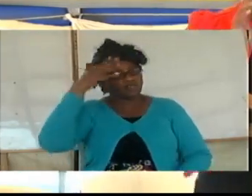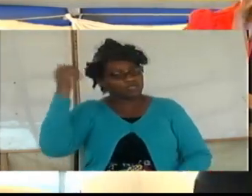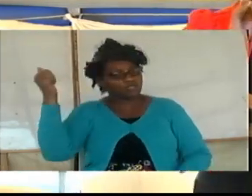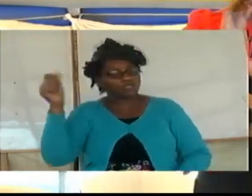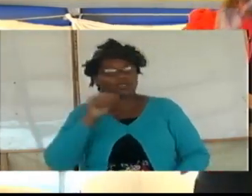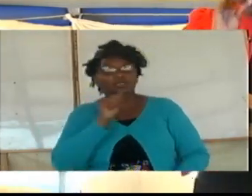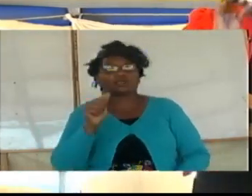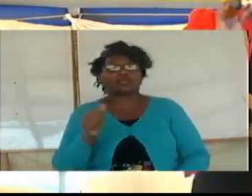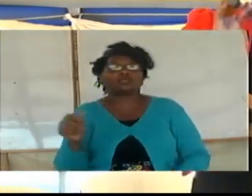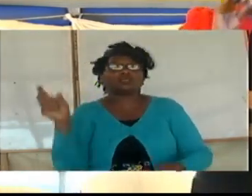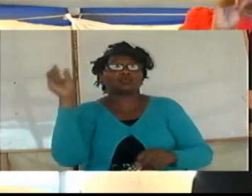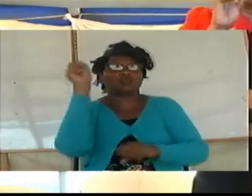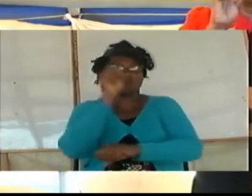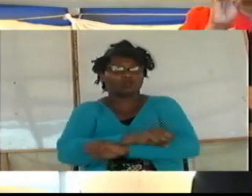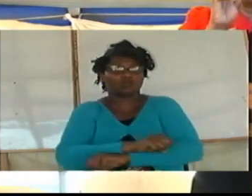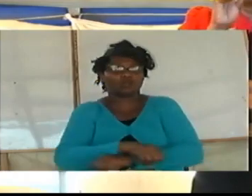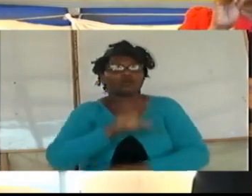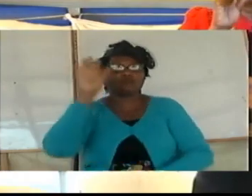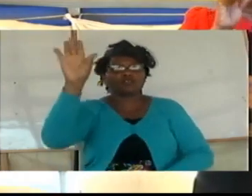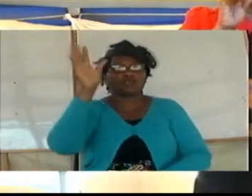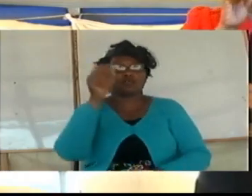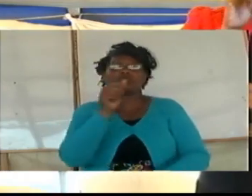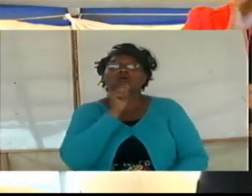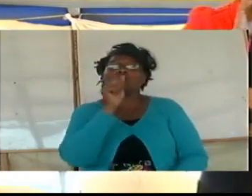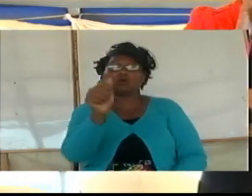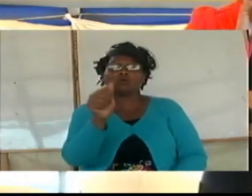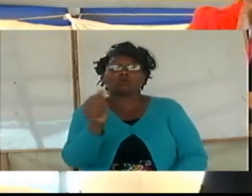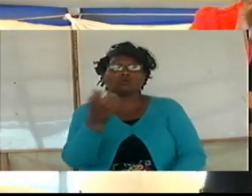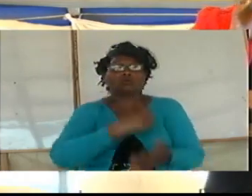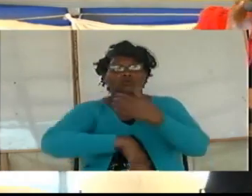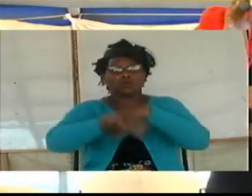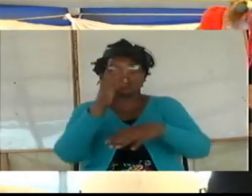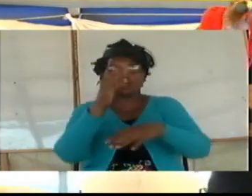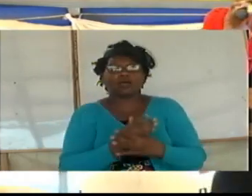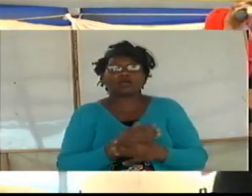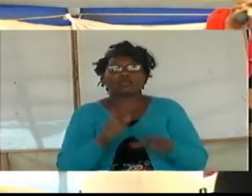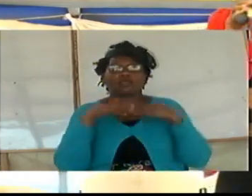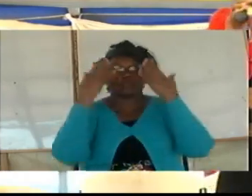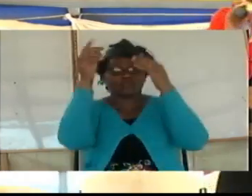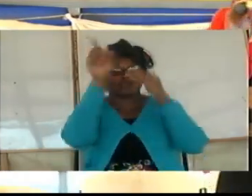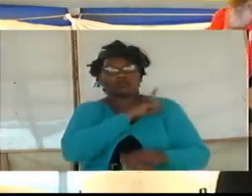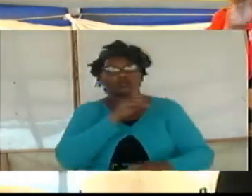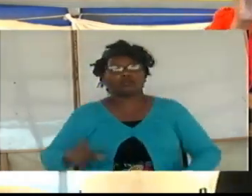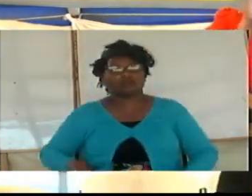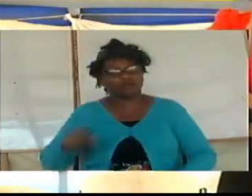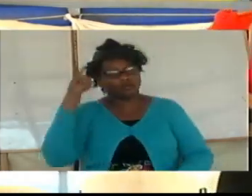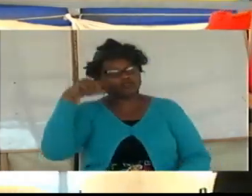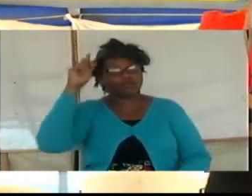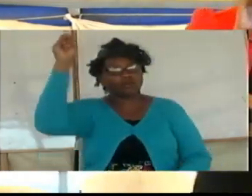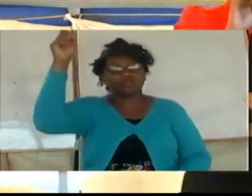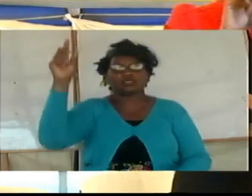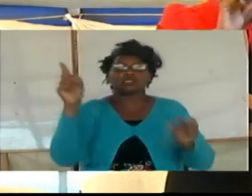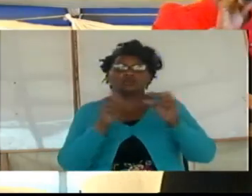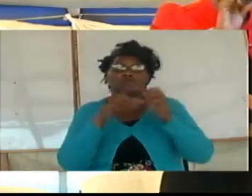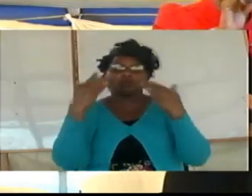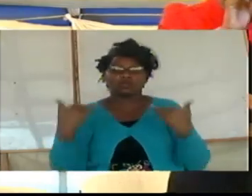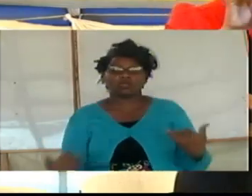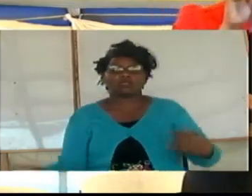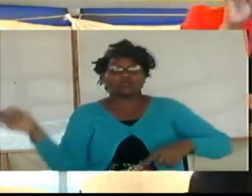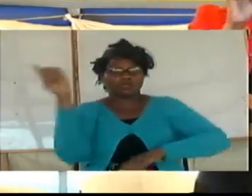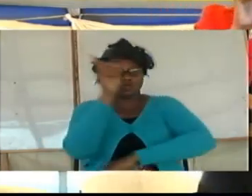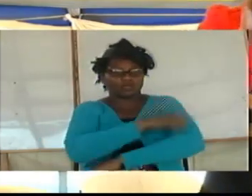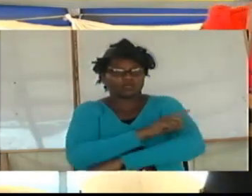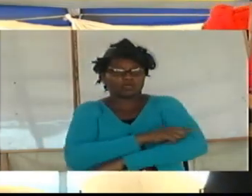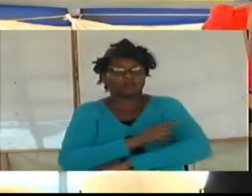of thine own hands. Praise God. We thank the Lord today for his words. Praise God. And we're going to sing one